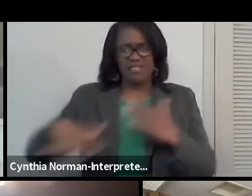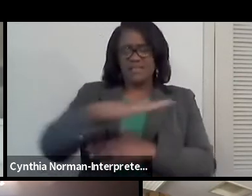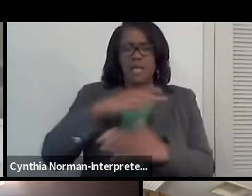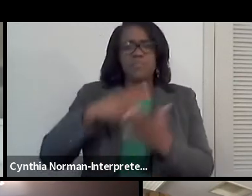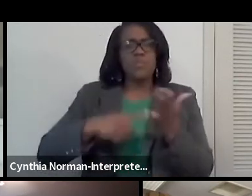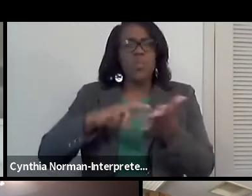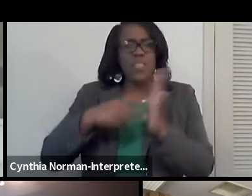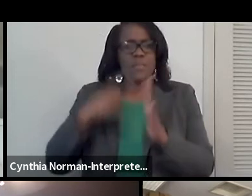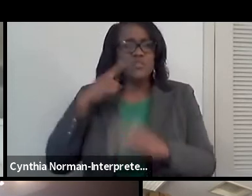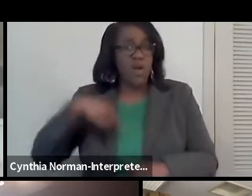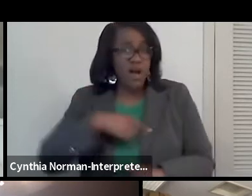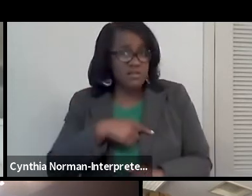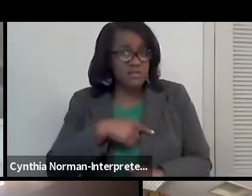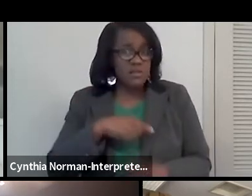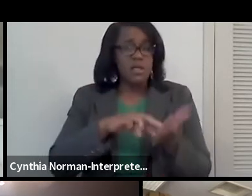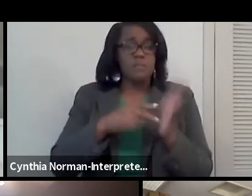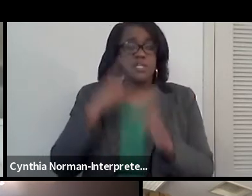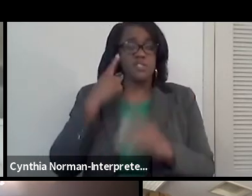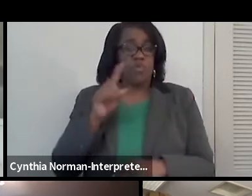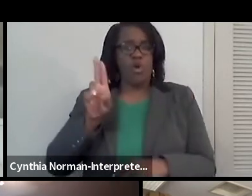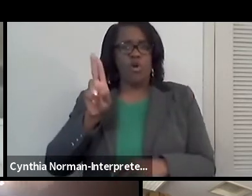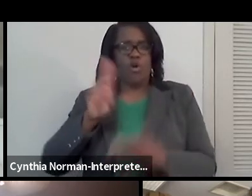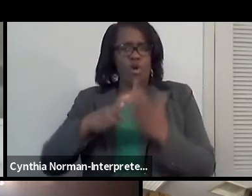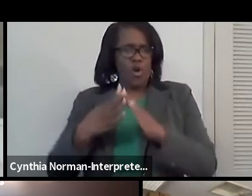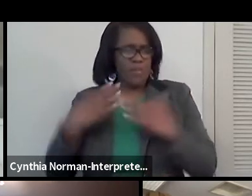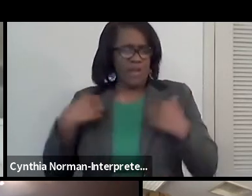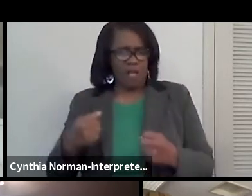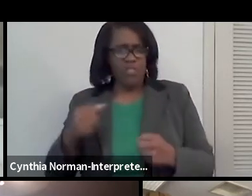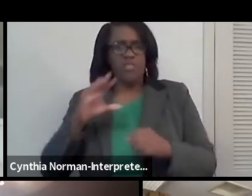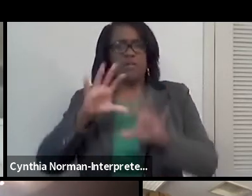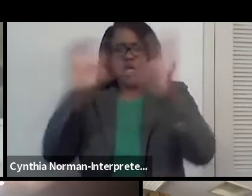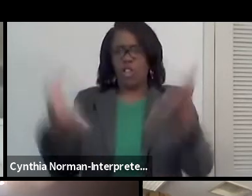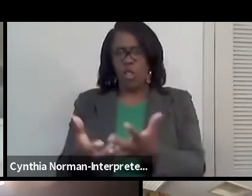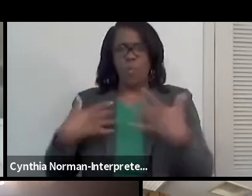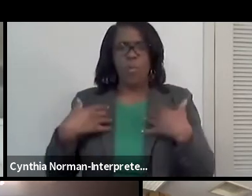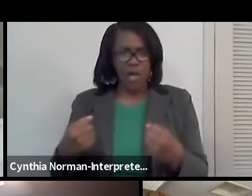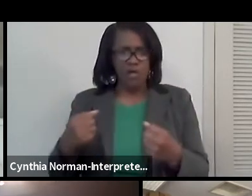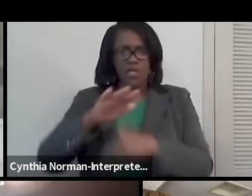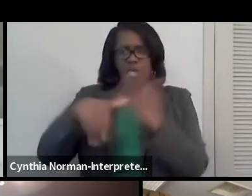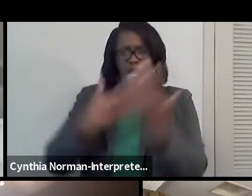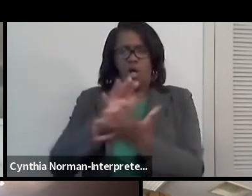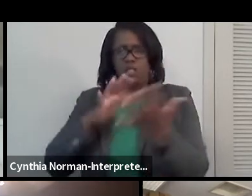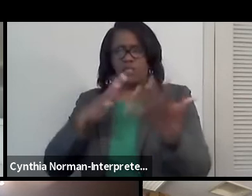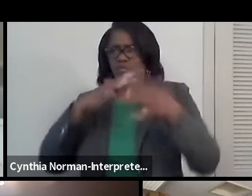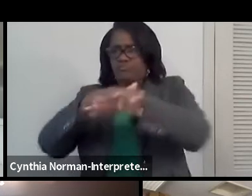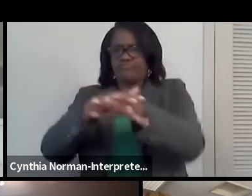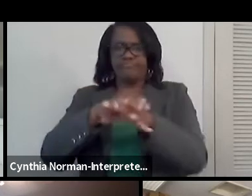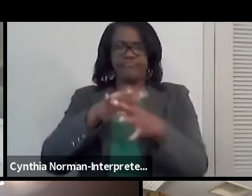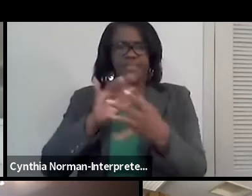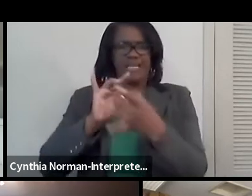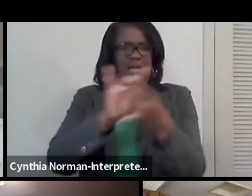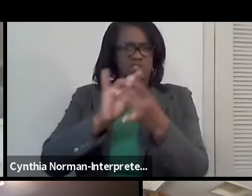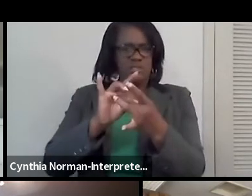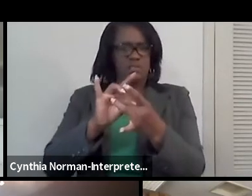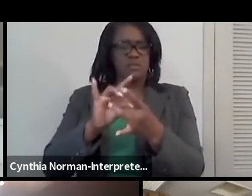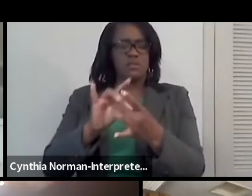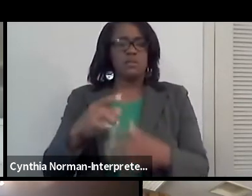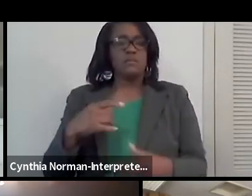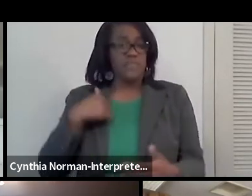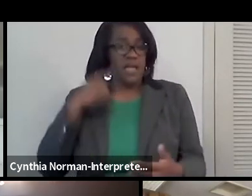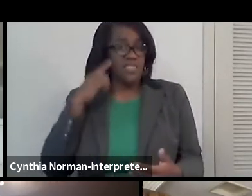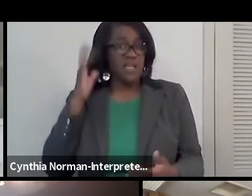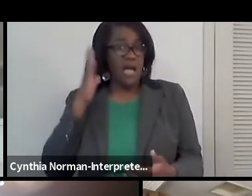us and what that means for not only urban health, but global health and all of those connections in between. So very much for me, I think I'm gonna